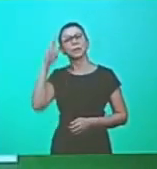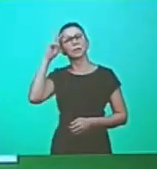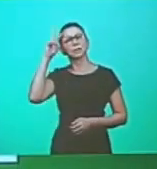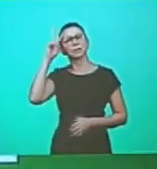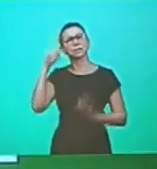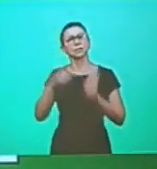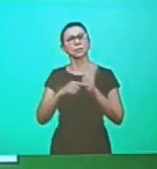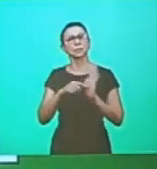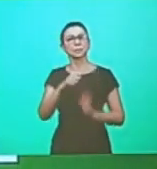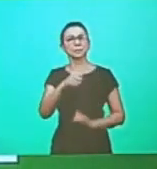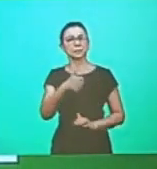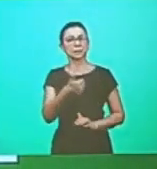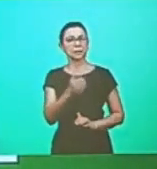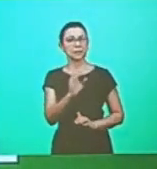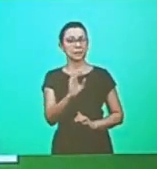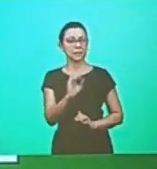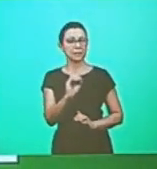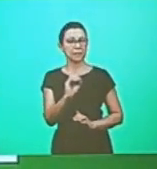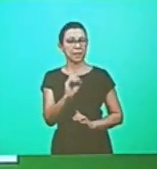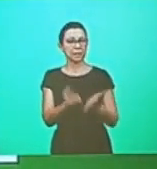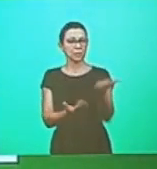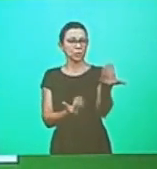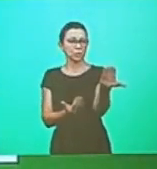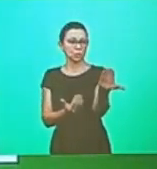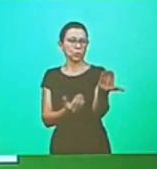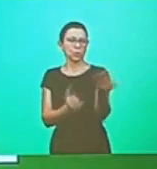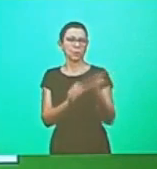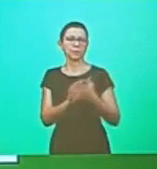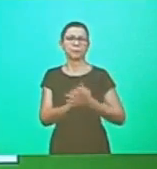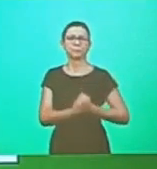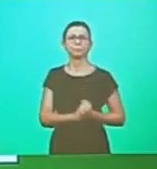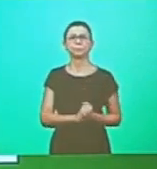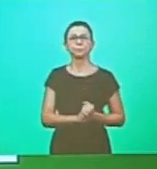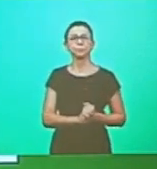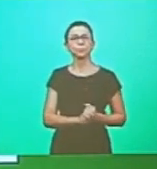Garments of salvation. Jesus spoke of